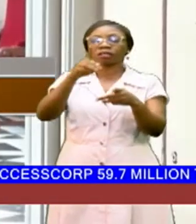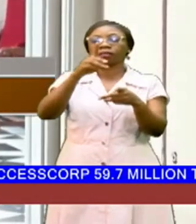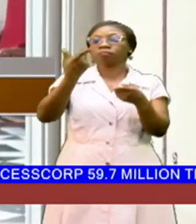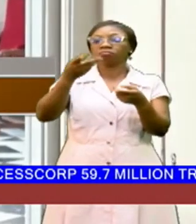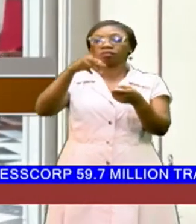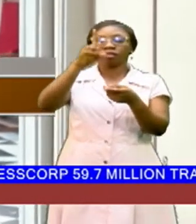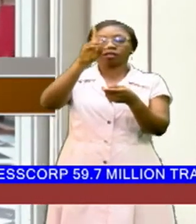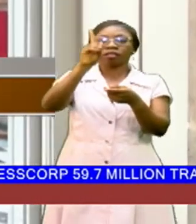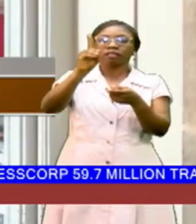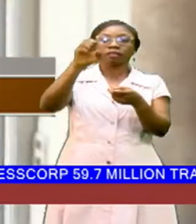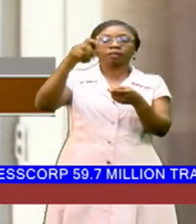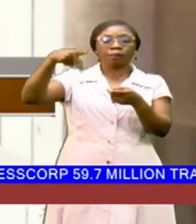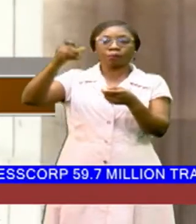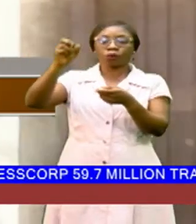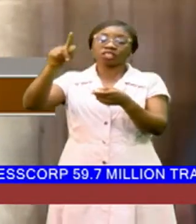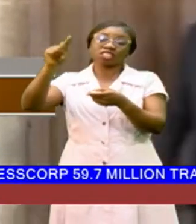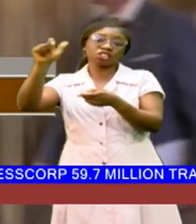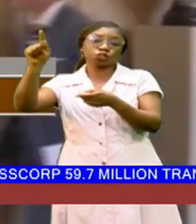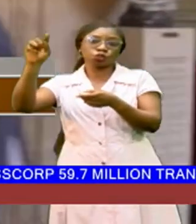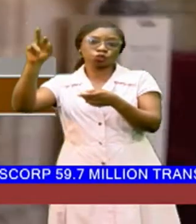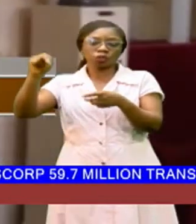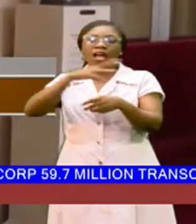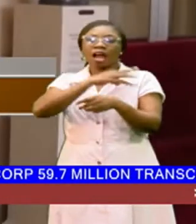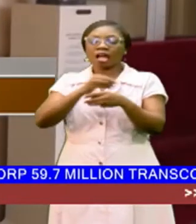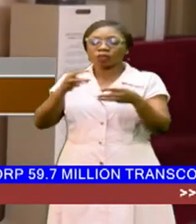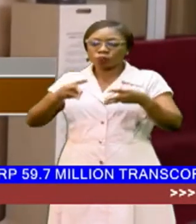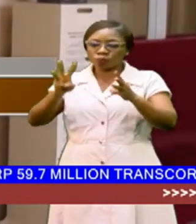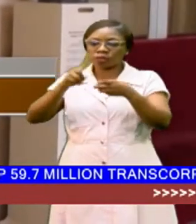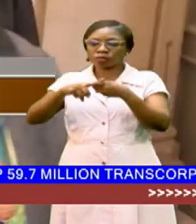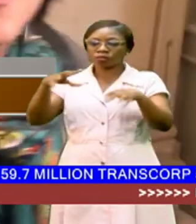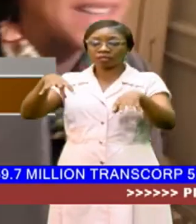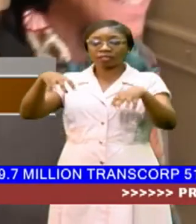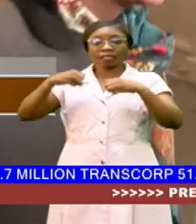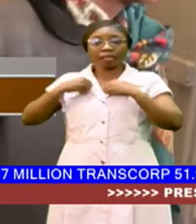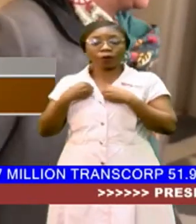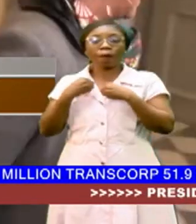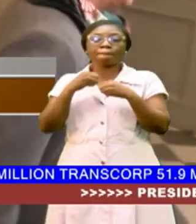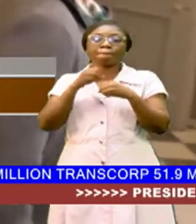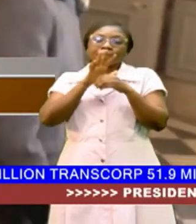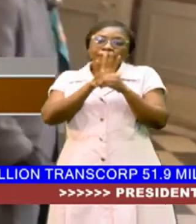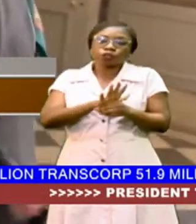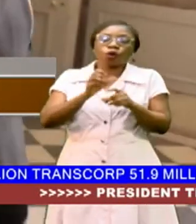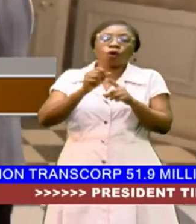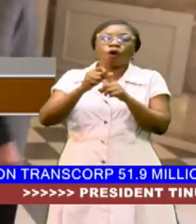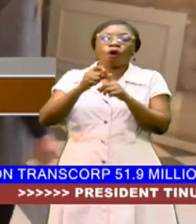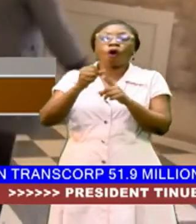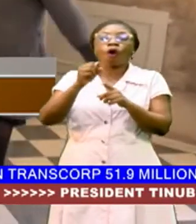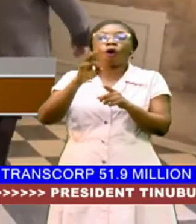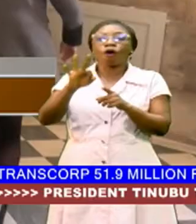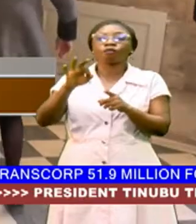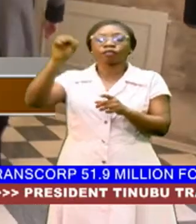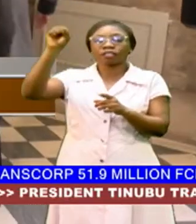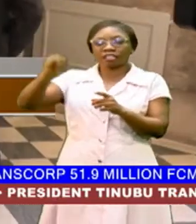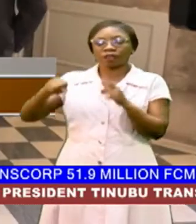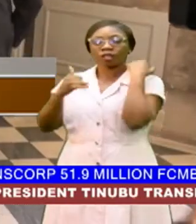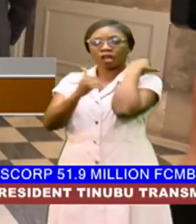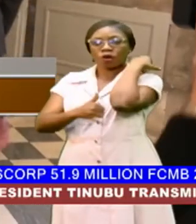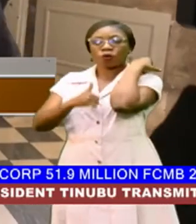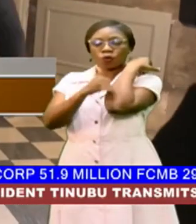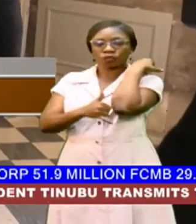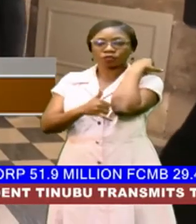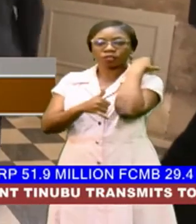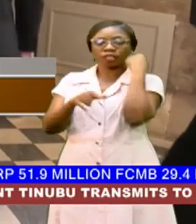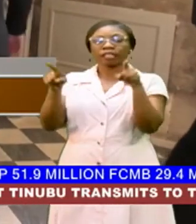applicants, and a solidarity mechanism to take pressure off southern countries experiencing big inflows.